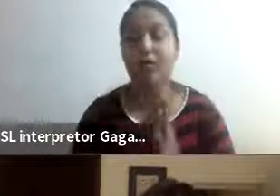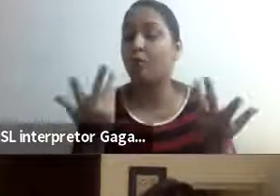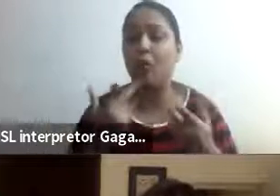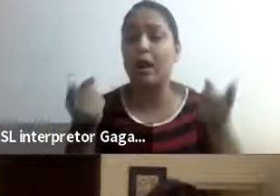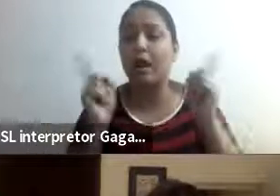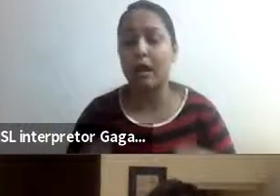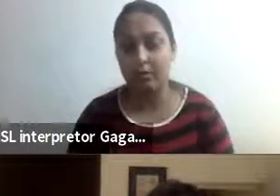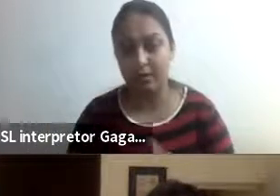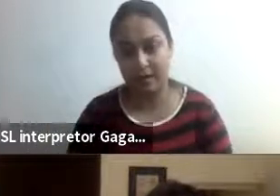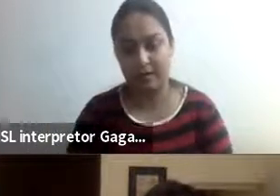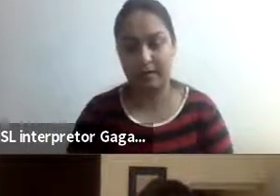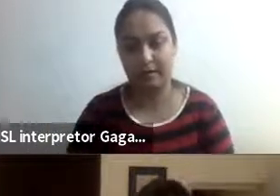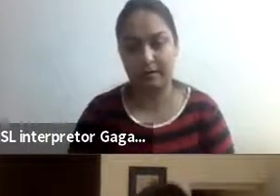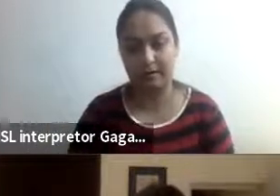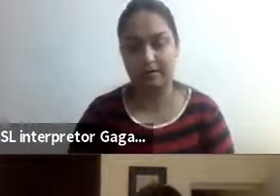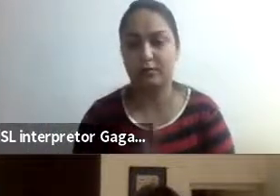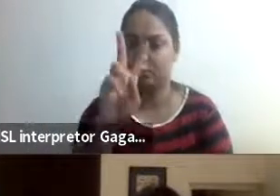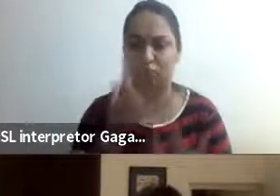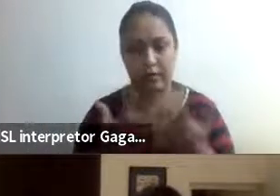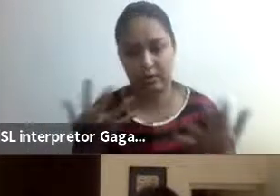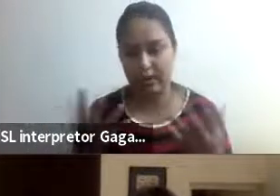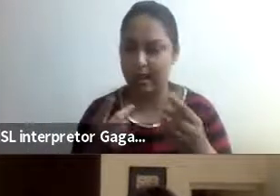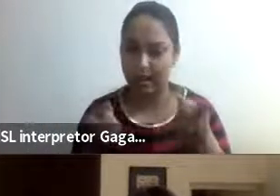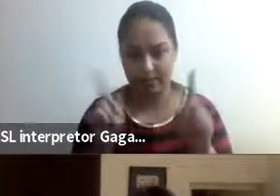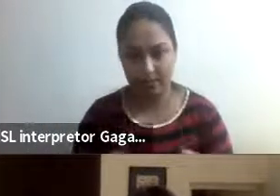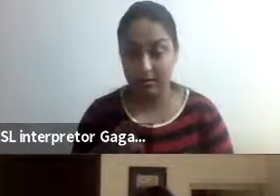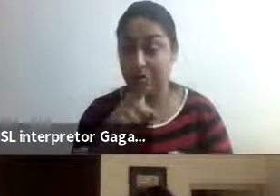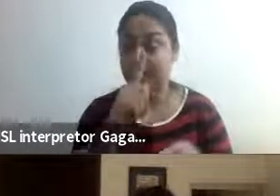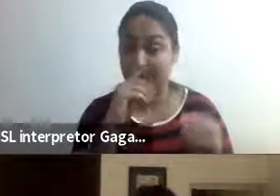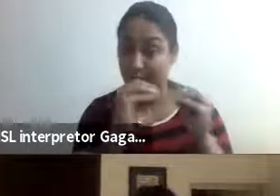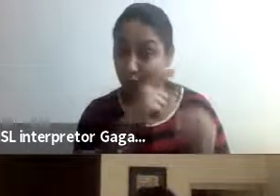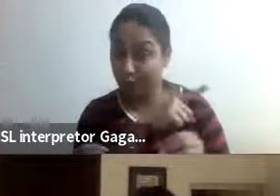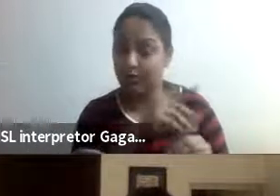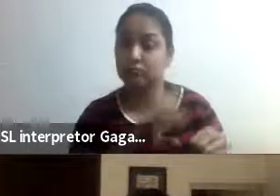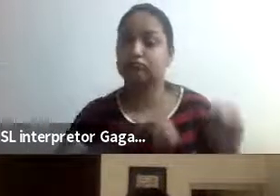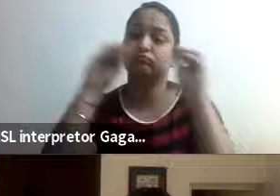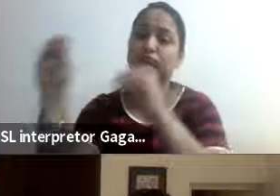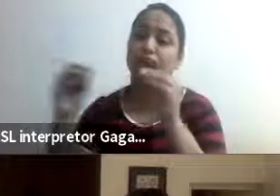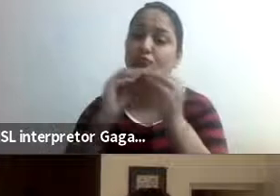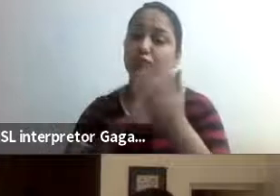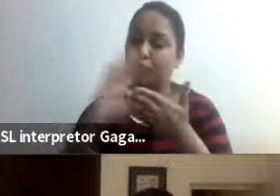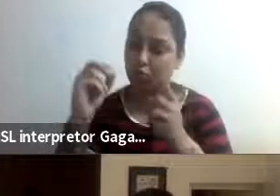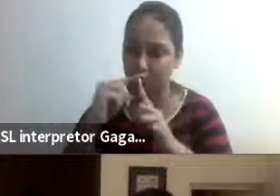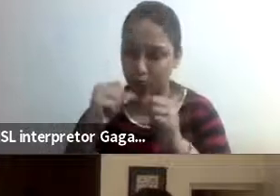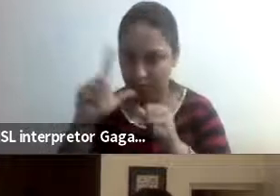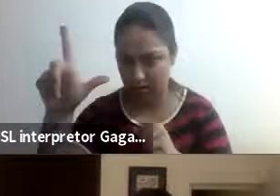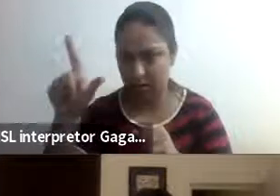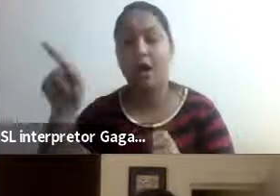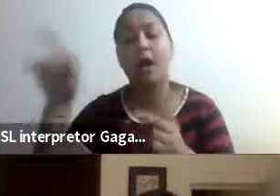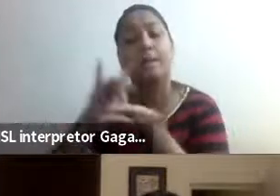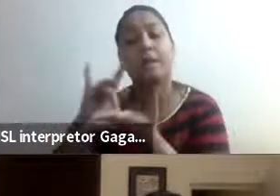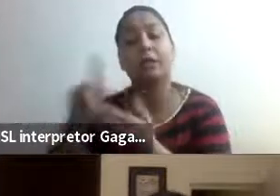is, two things happen. A, Bhuribai herself moved to Bhopal, but B, the Bharat Bhavan was being set